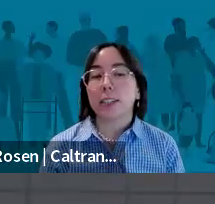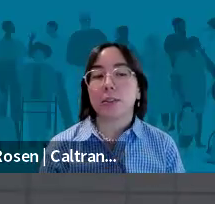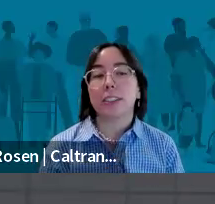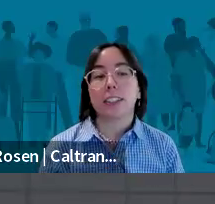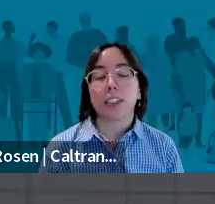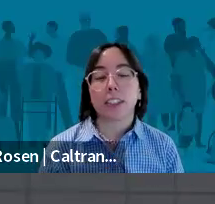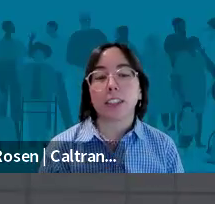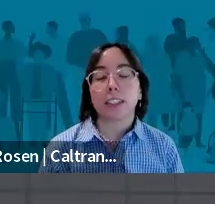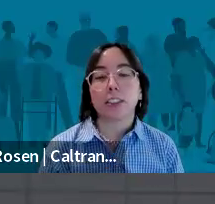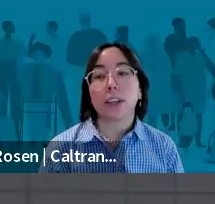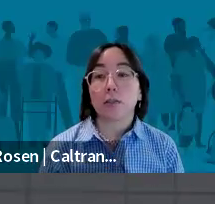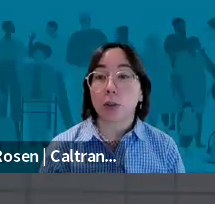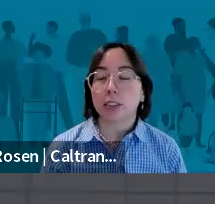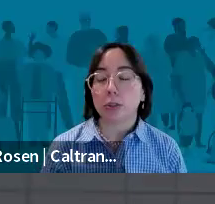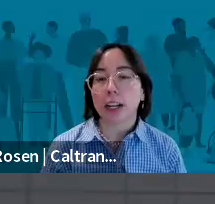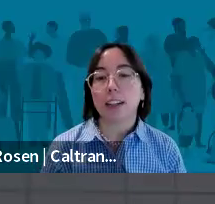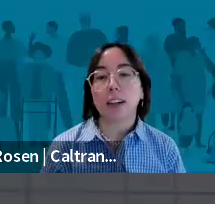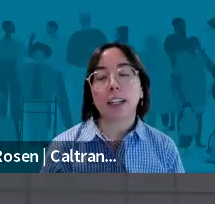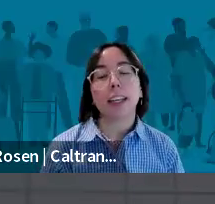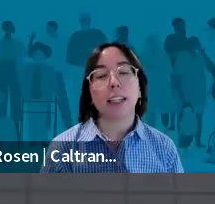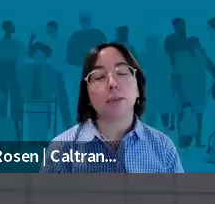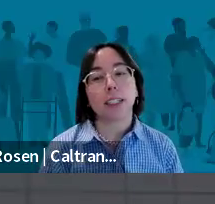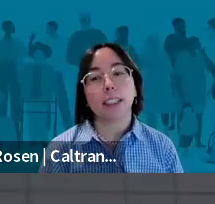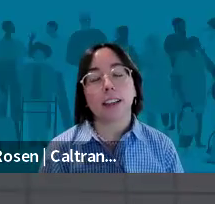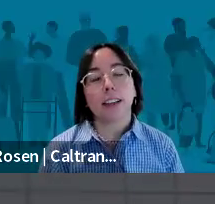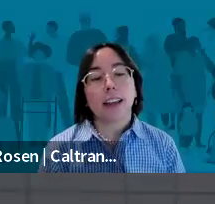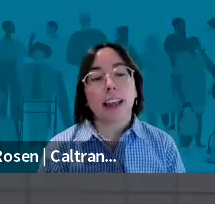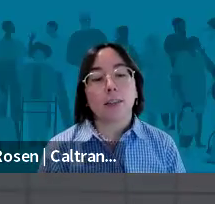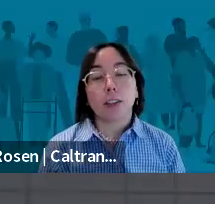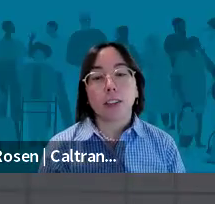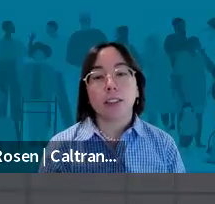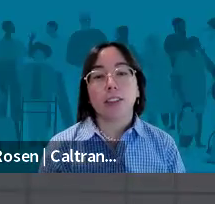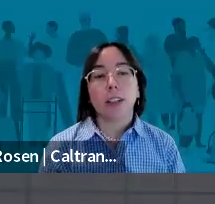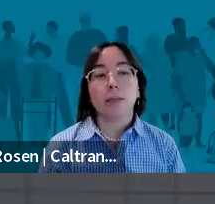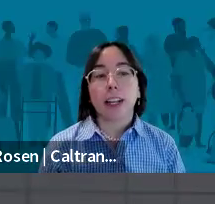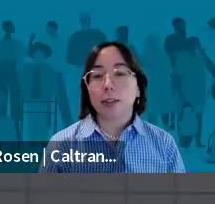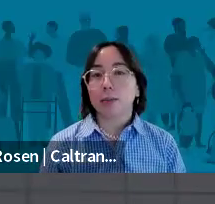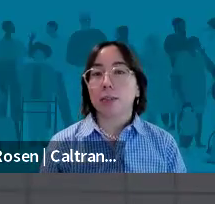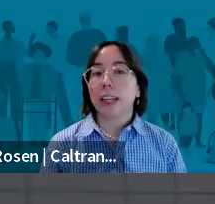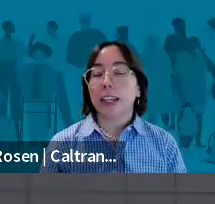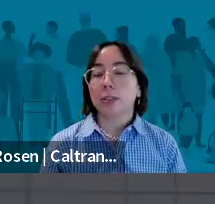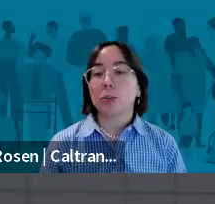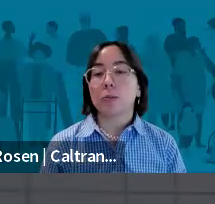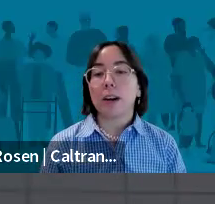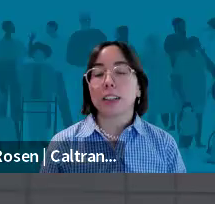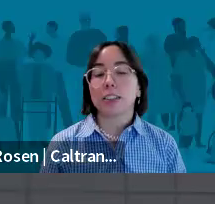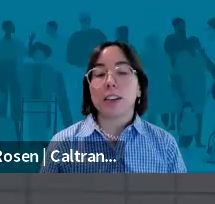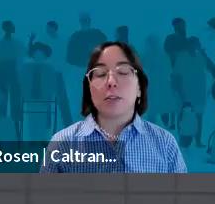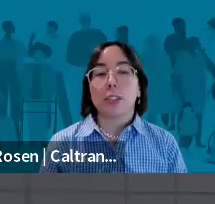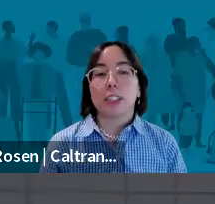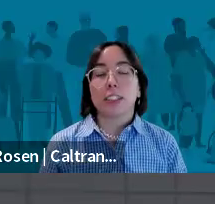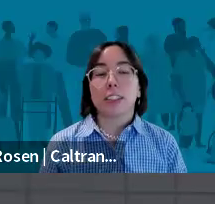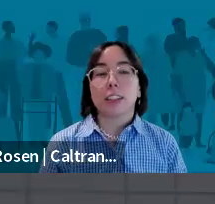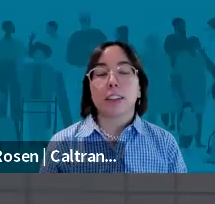for roundtable discussions and do get focused training on engagement. And we've also developed an equitable engagement